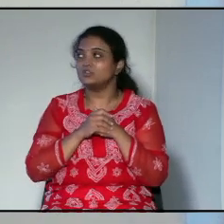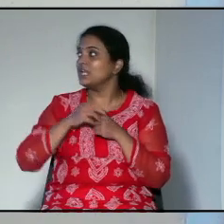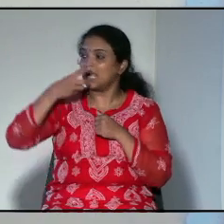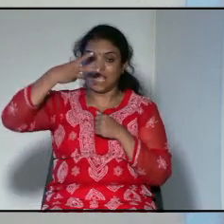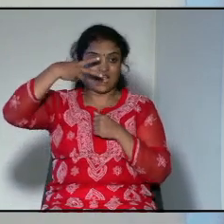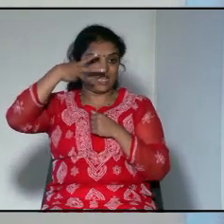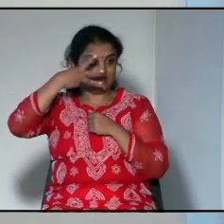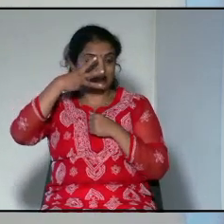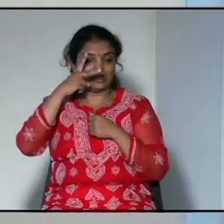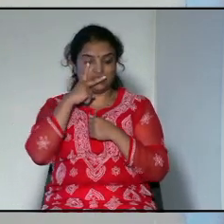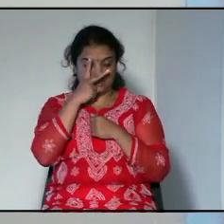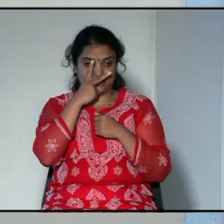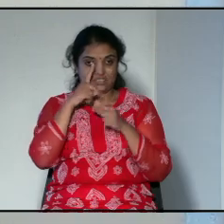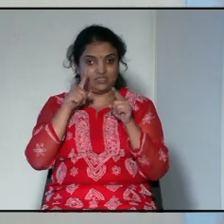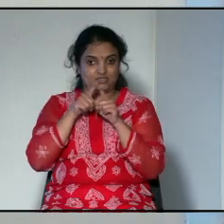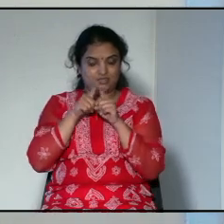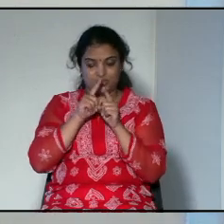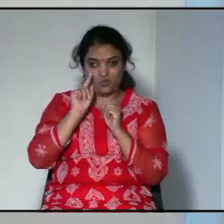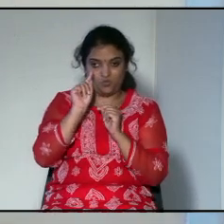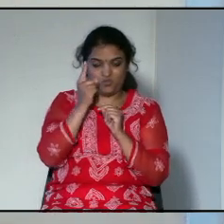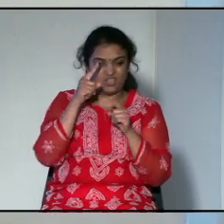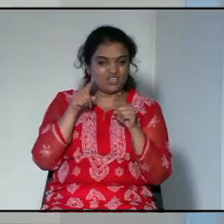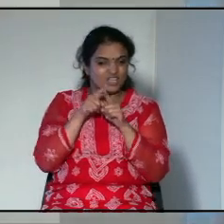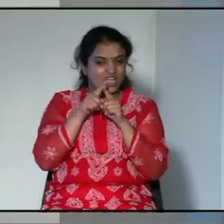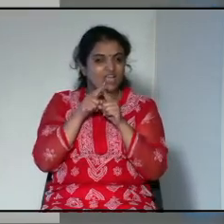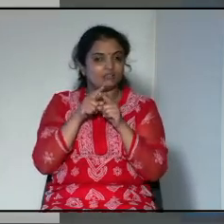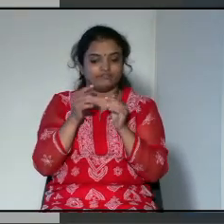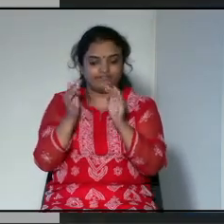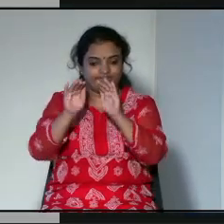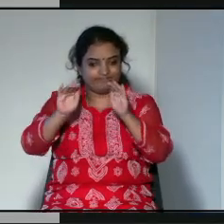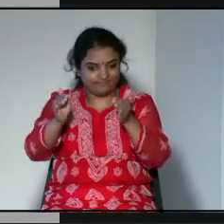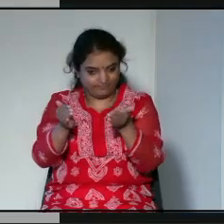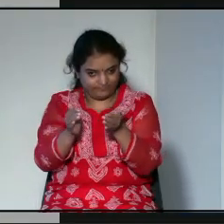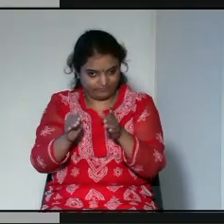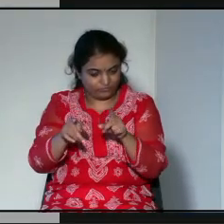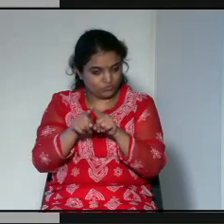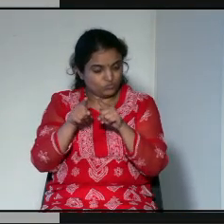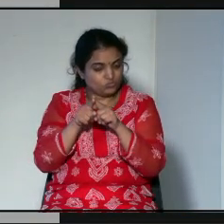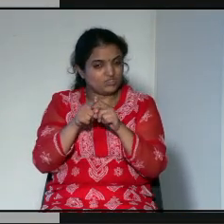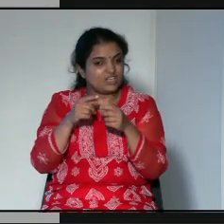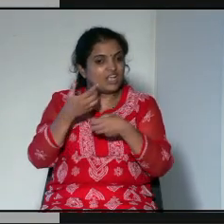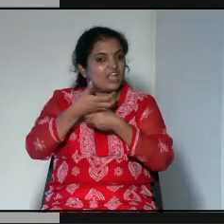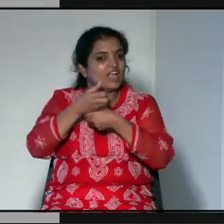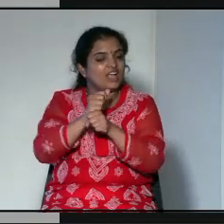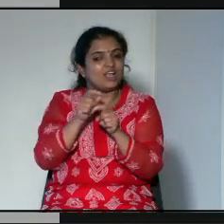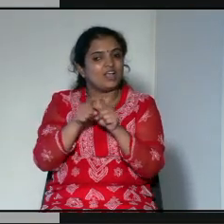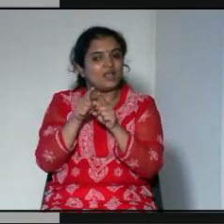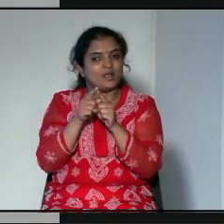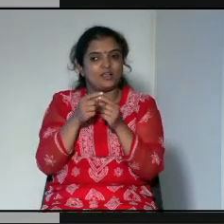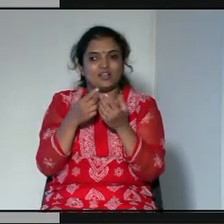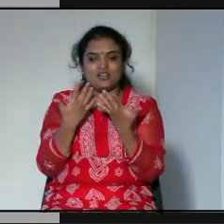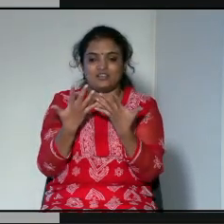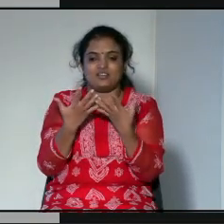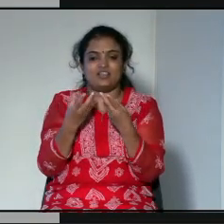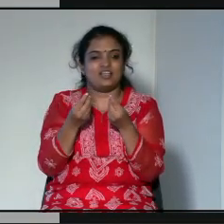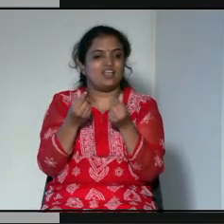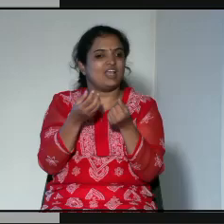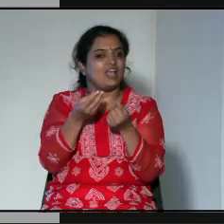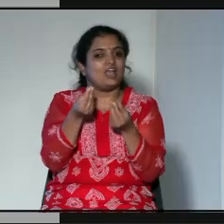Stage 1 was making an inner clay core of the shape of the object in a mix of different types of alluvial